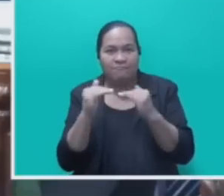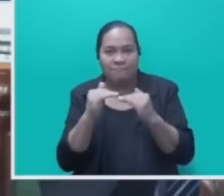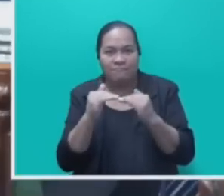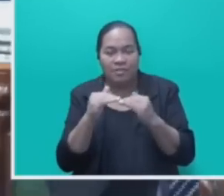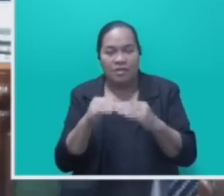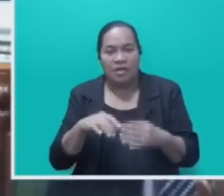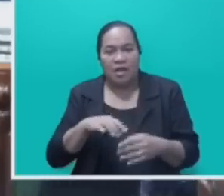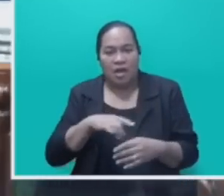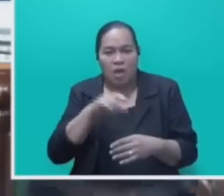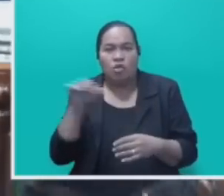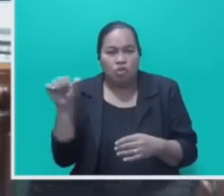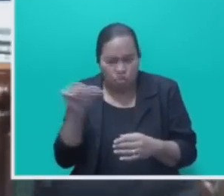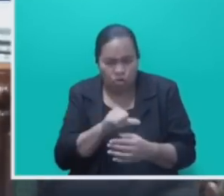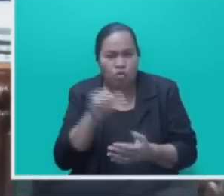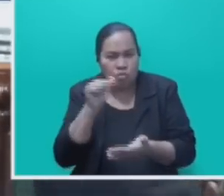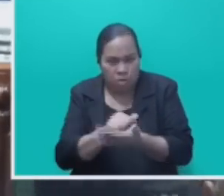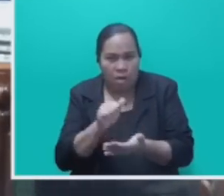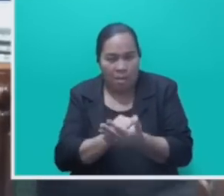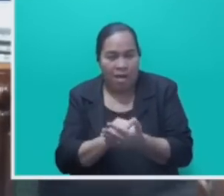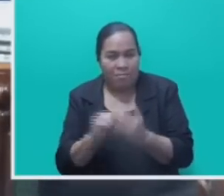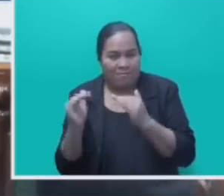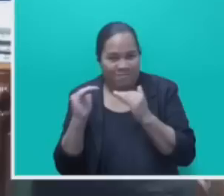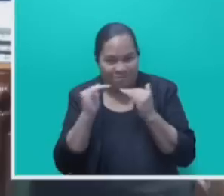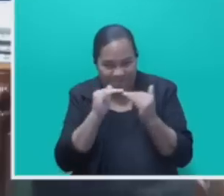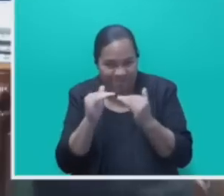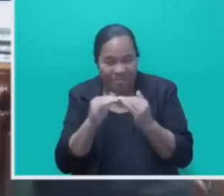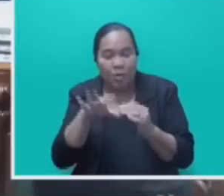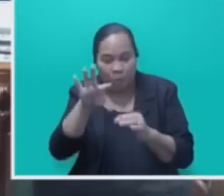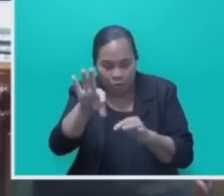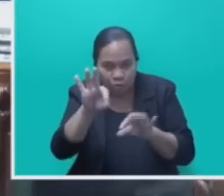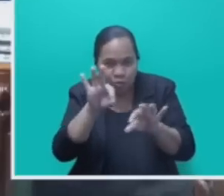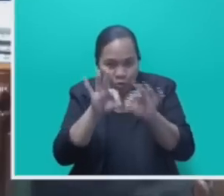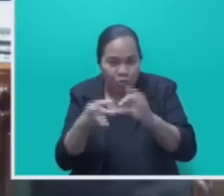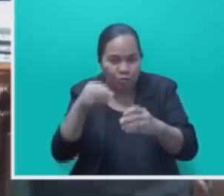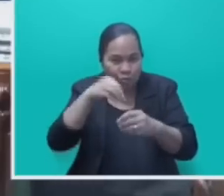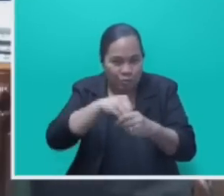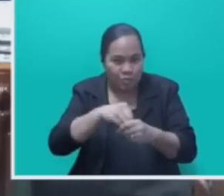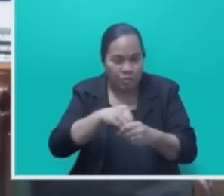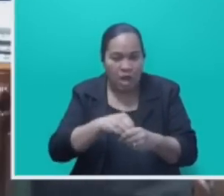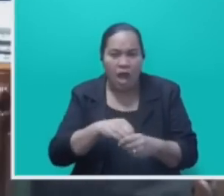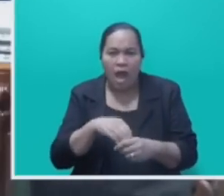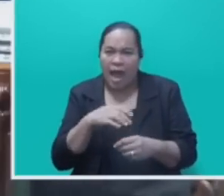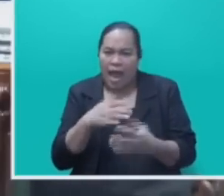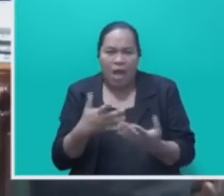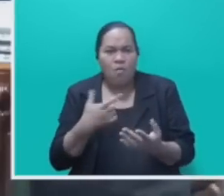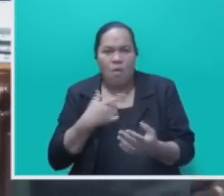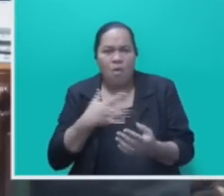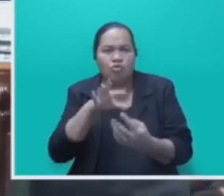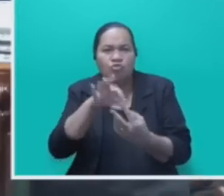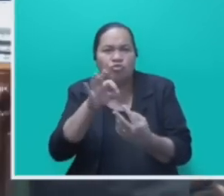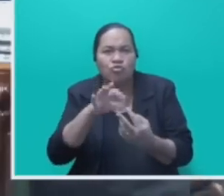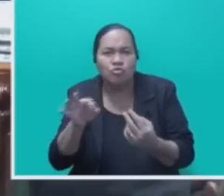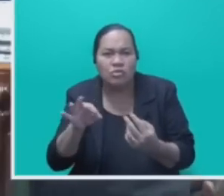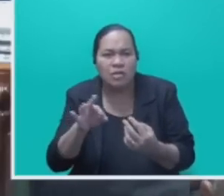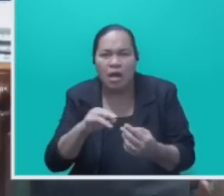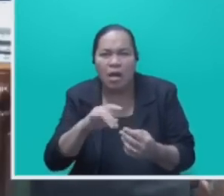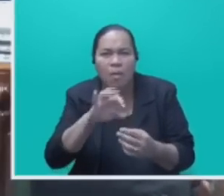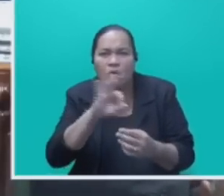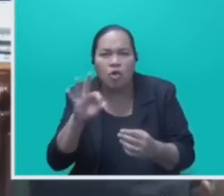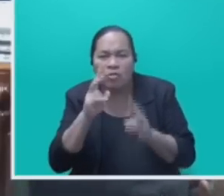competition, ability, education, experience, and other characteristics of